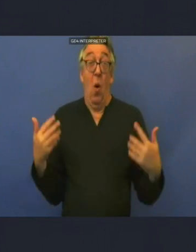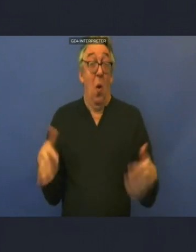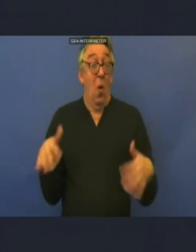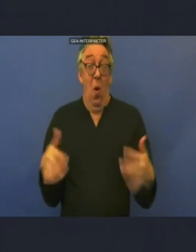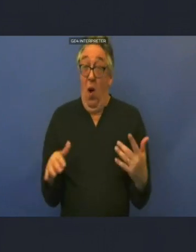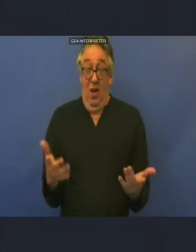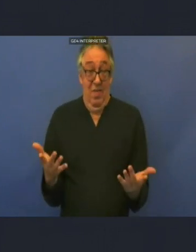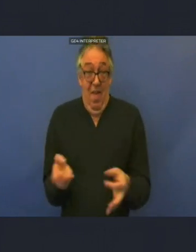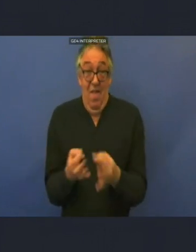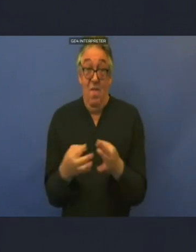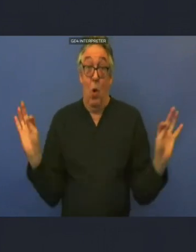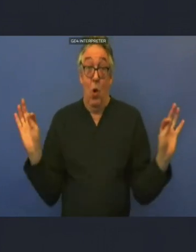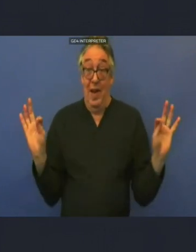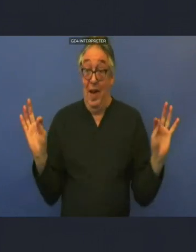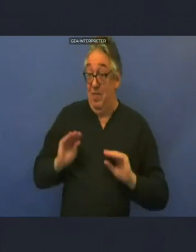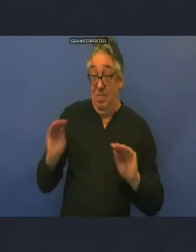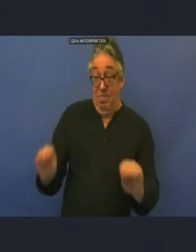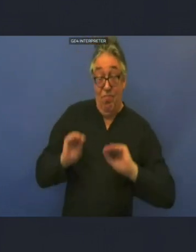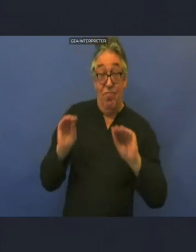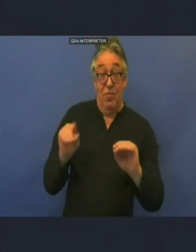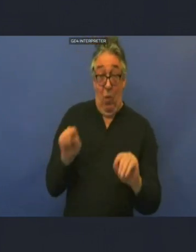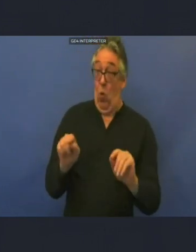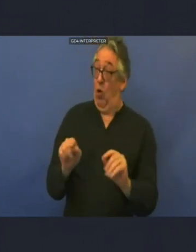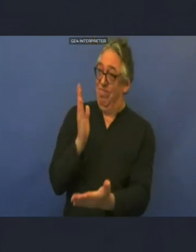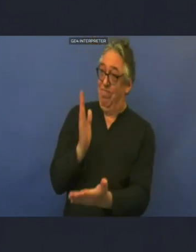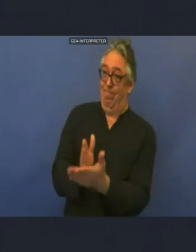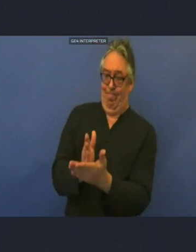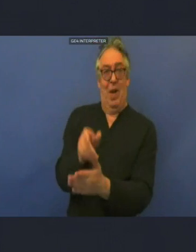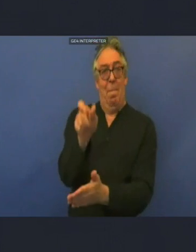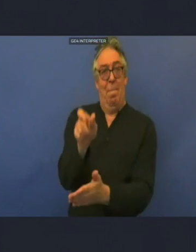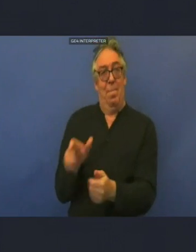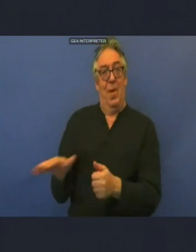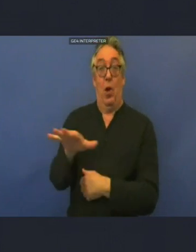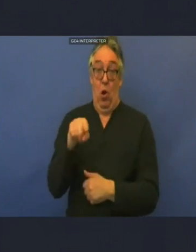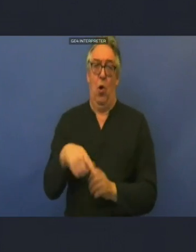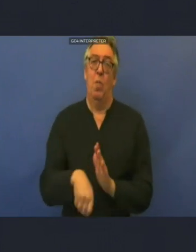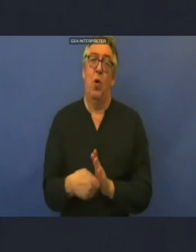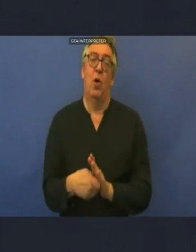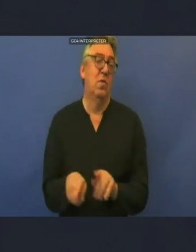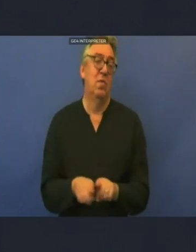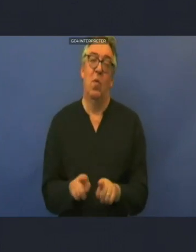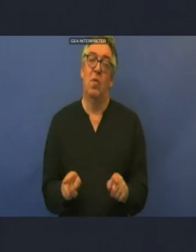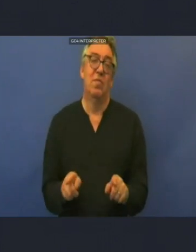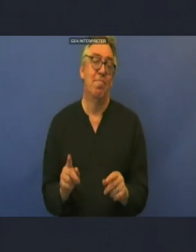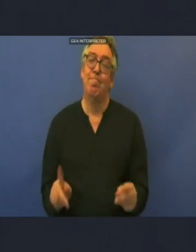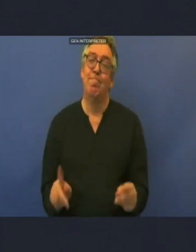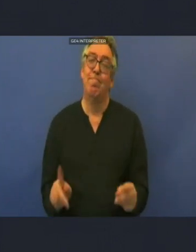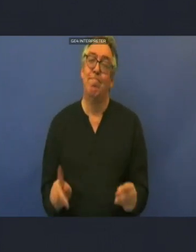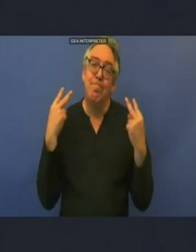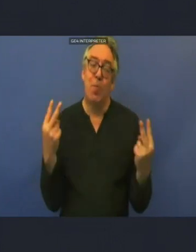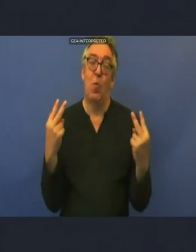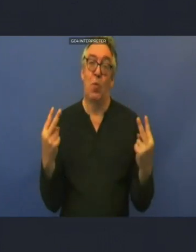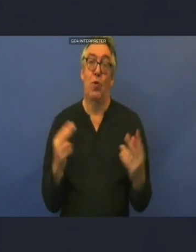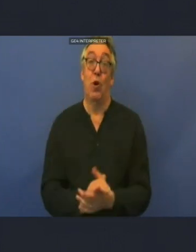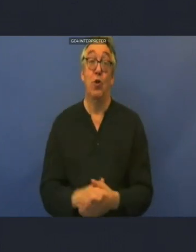for people on the ground. So this was also a very important project. So yes, I am a big fan of the Erasmus